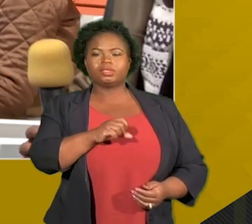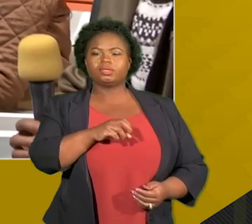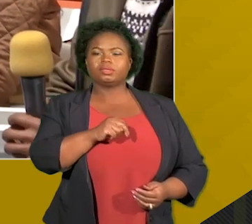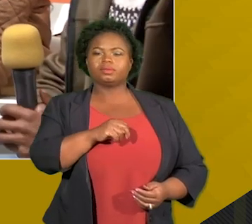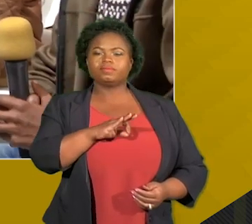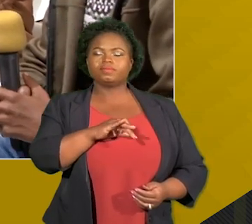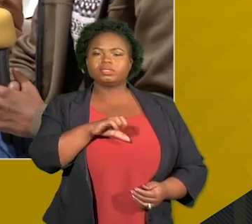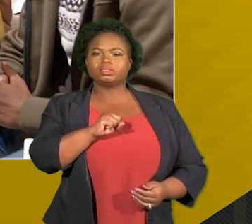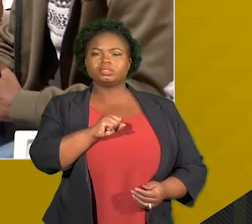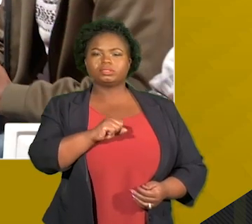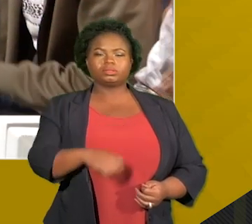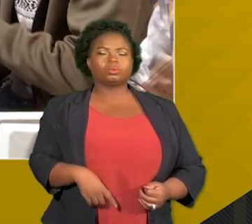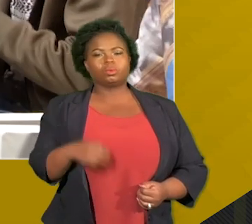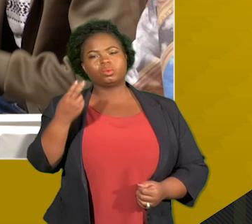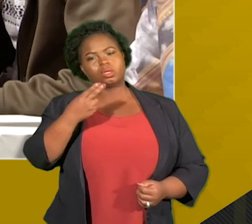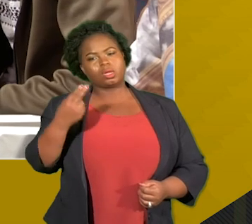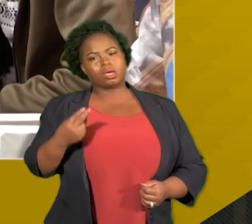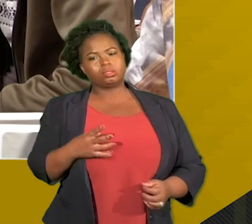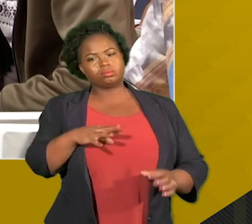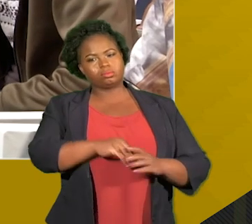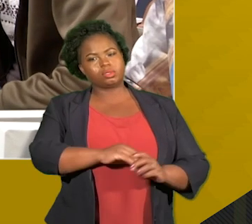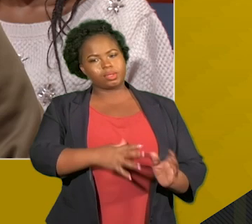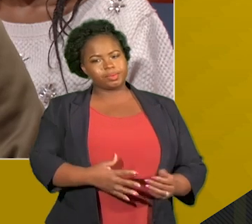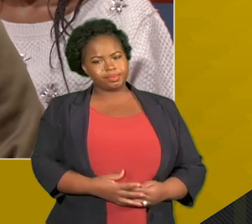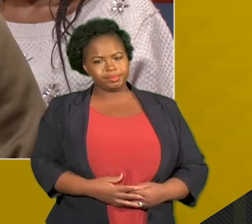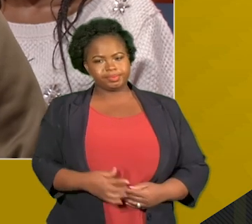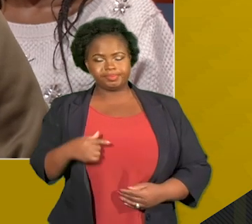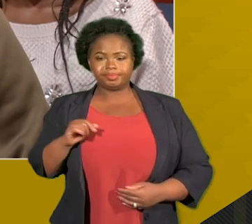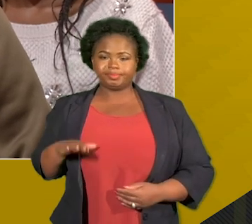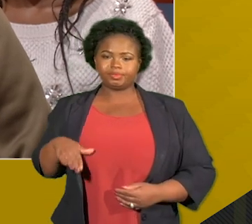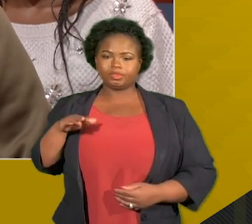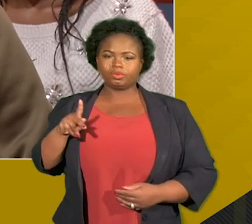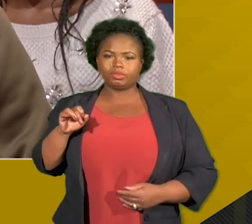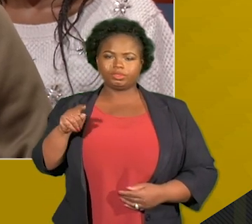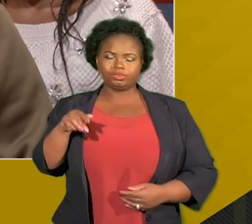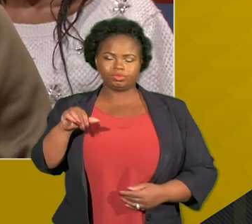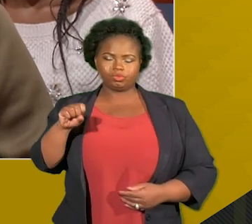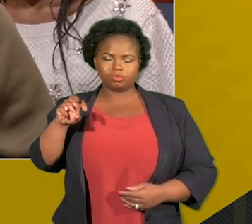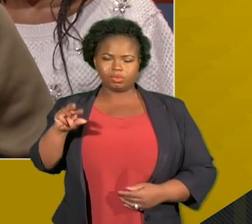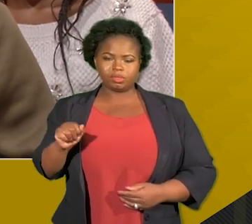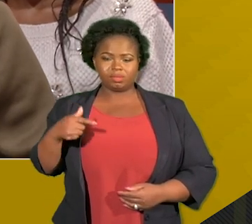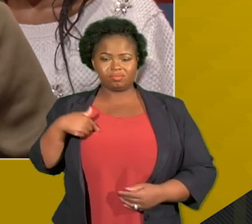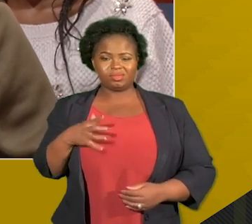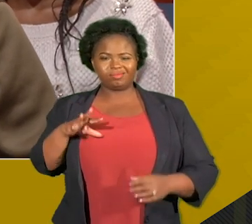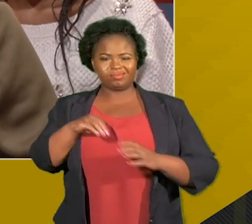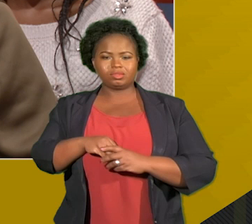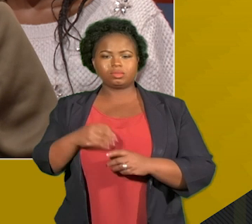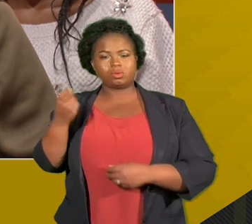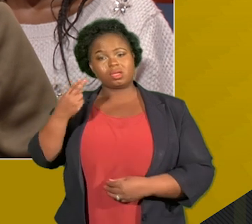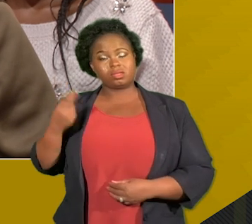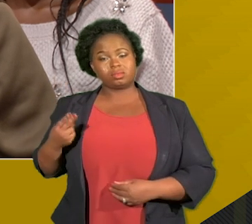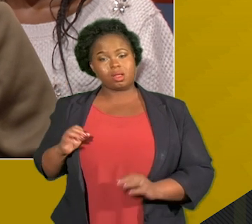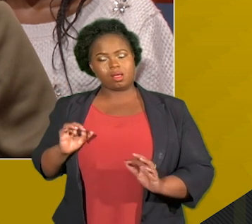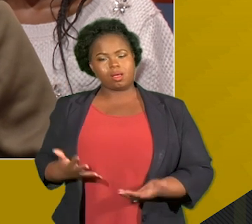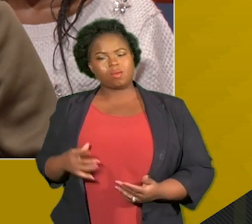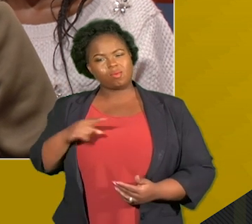first introduction ya go o art? Na ka lena ke kgodiso wa bapela. Ga botse botse nna gore ke be xa re kenela mo dilong tse art tse ke ka baka